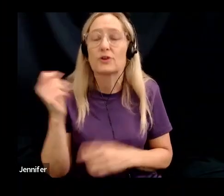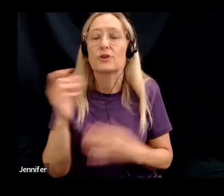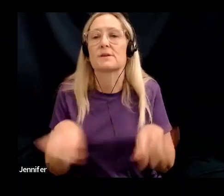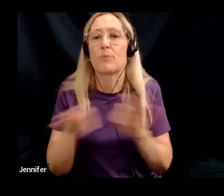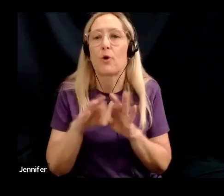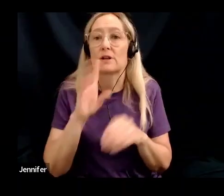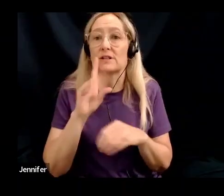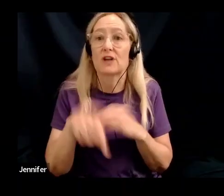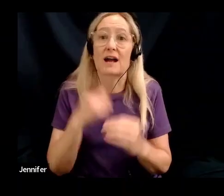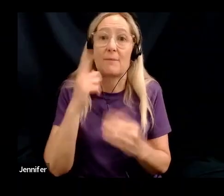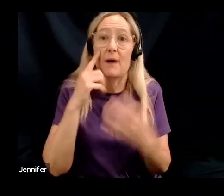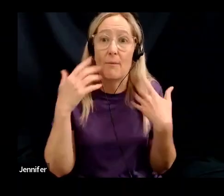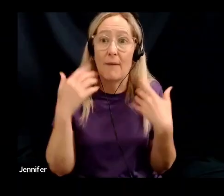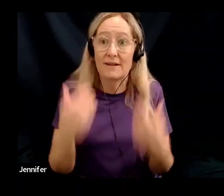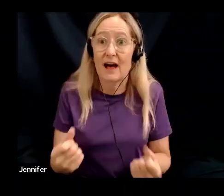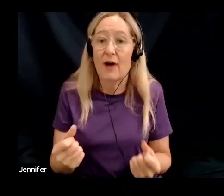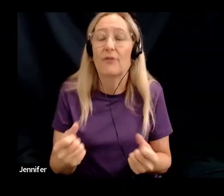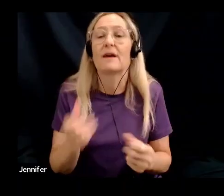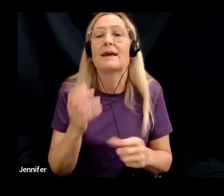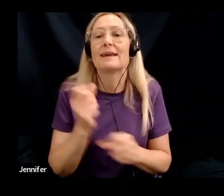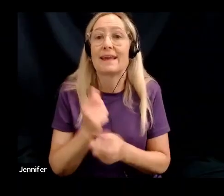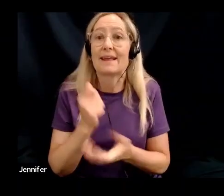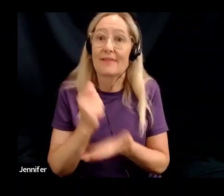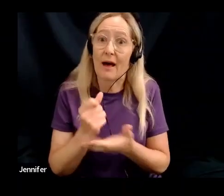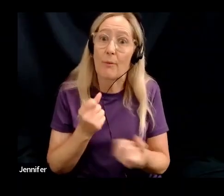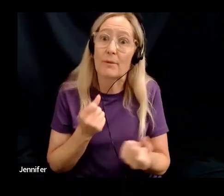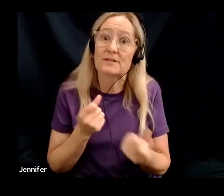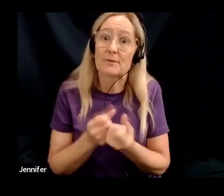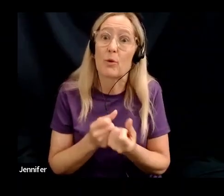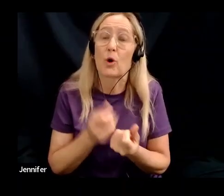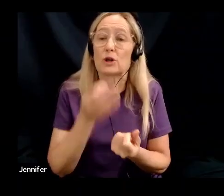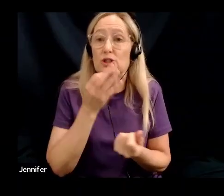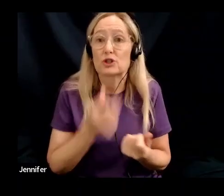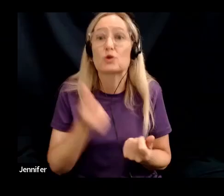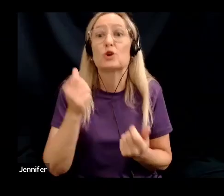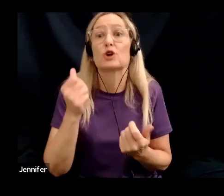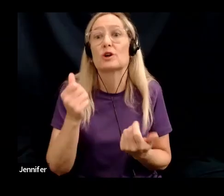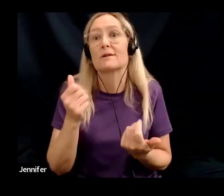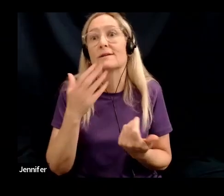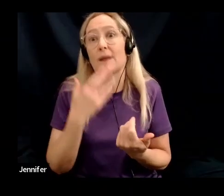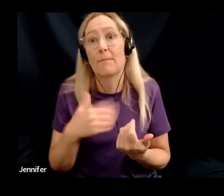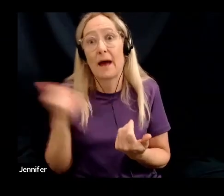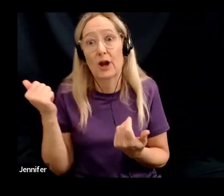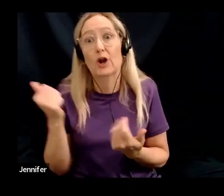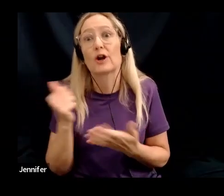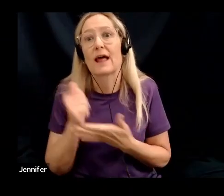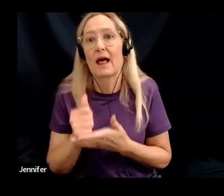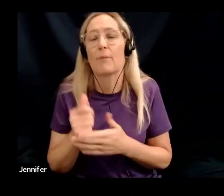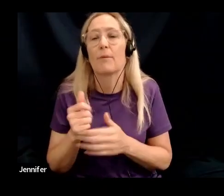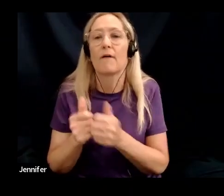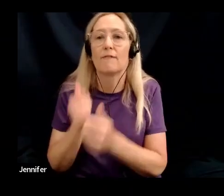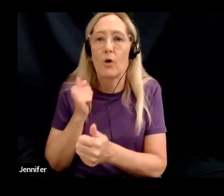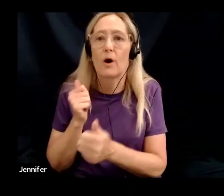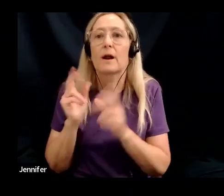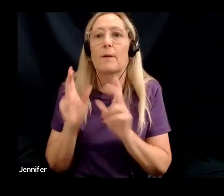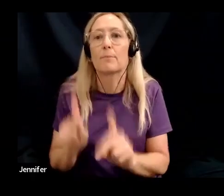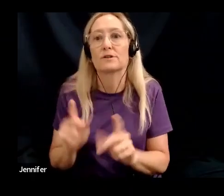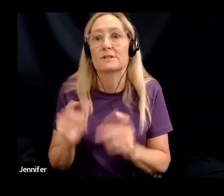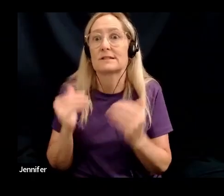about mental health and get help and resources, the sooner the better, right? To help prevent someone from escalating to a crisis